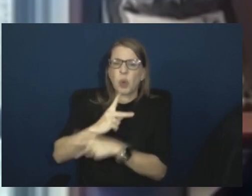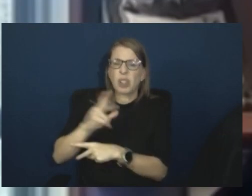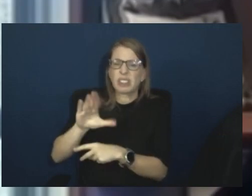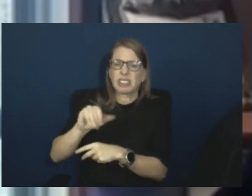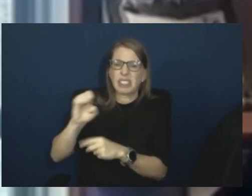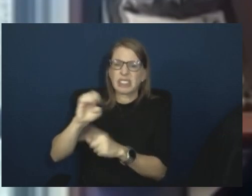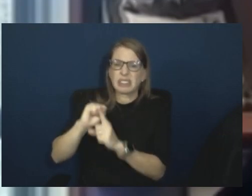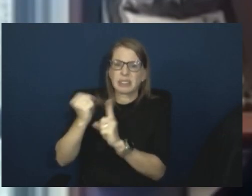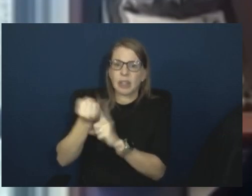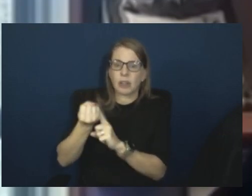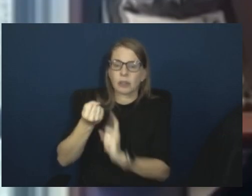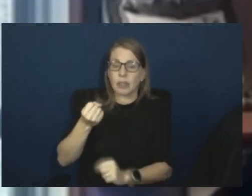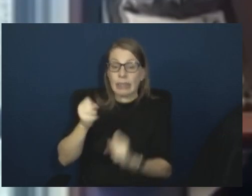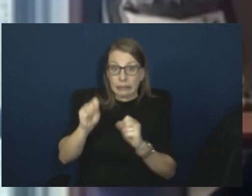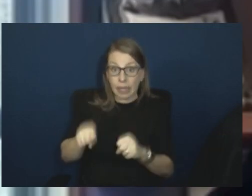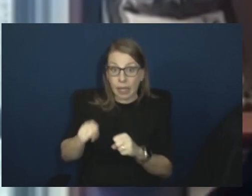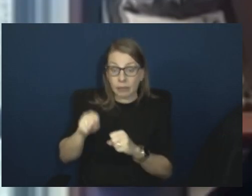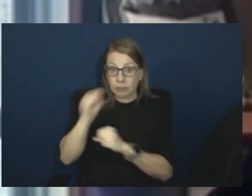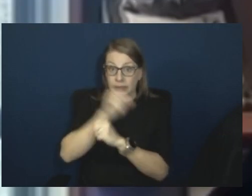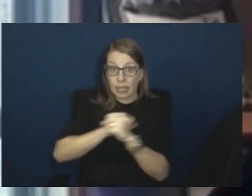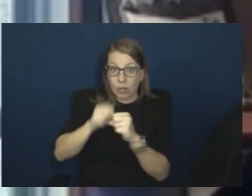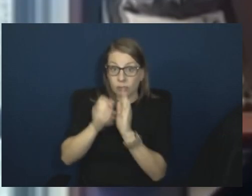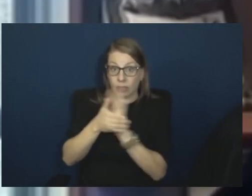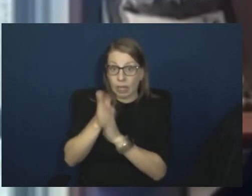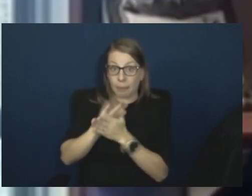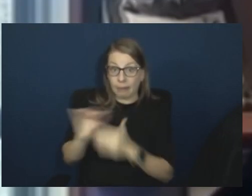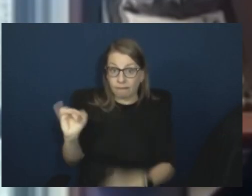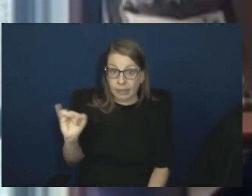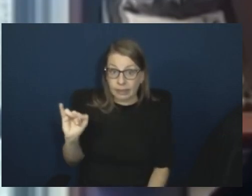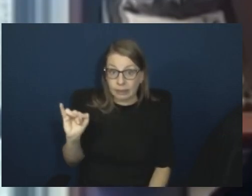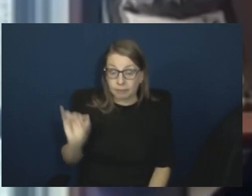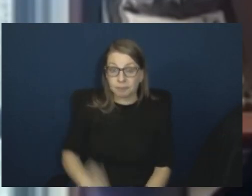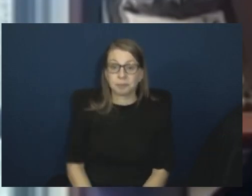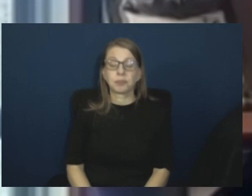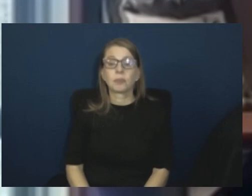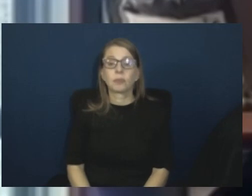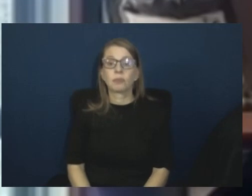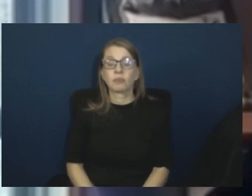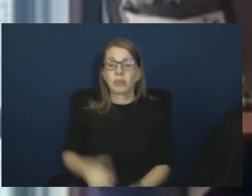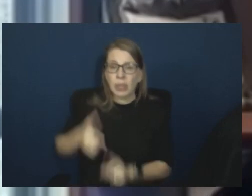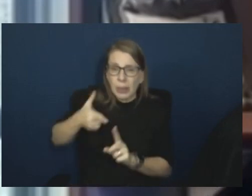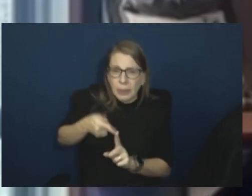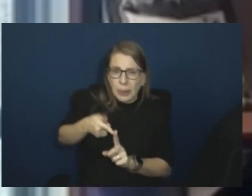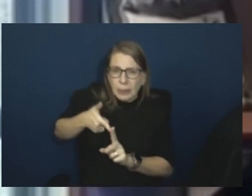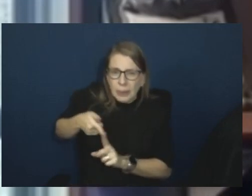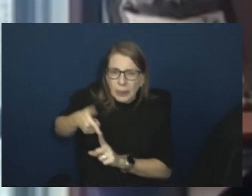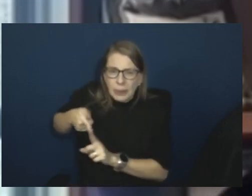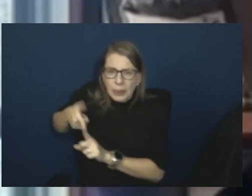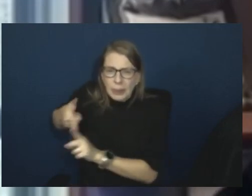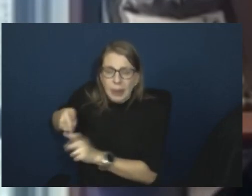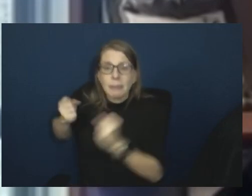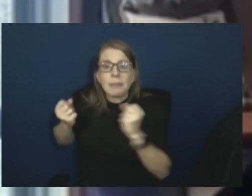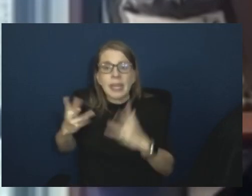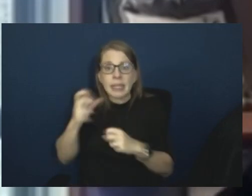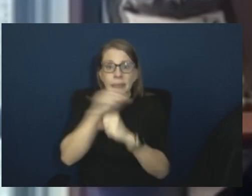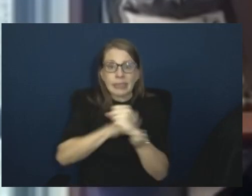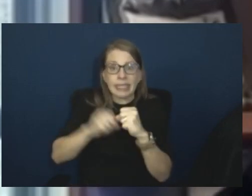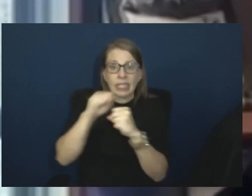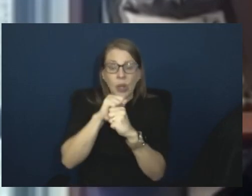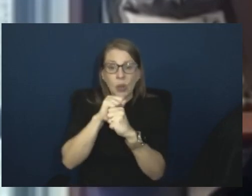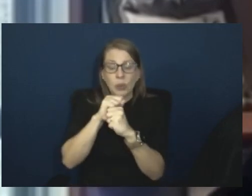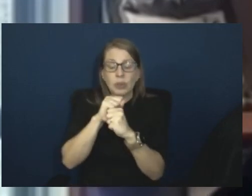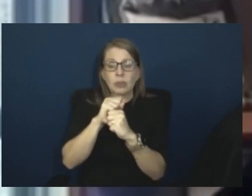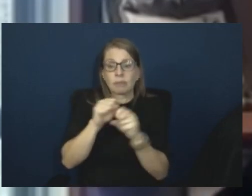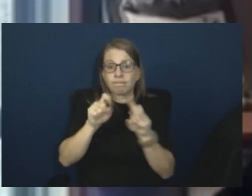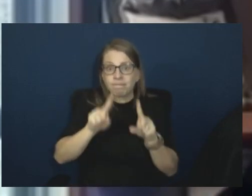of, can these mosquitoes be infected? And we injected hundreds and hundreds of mosquitoes. We